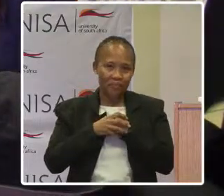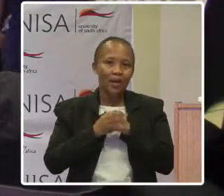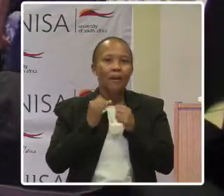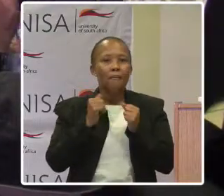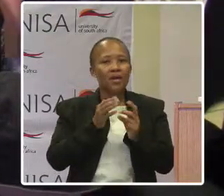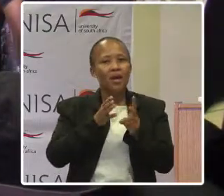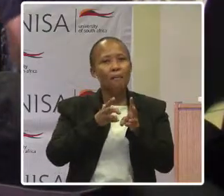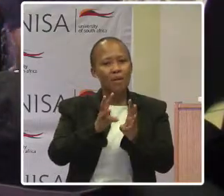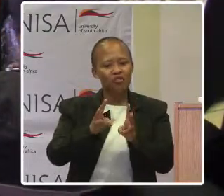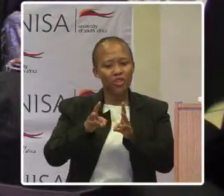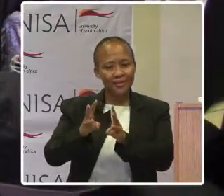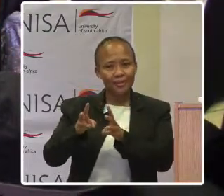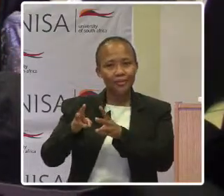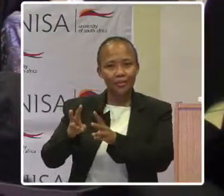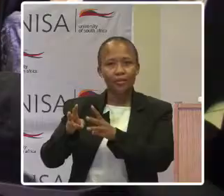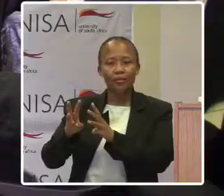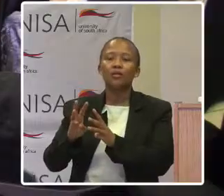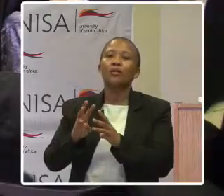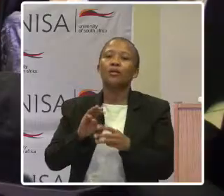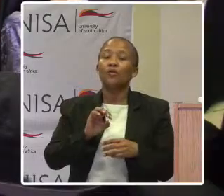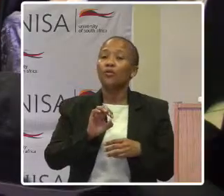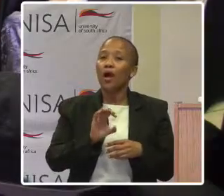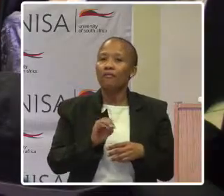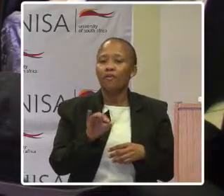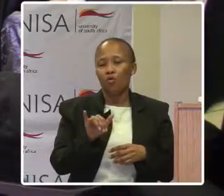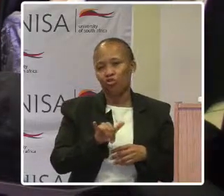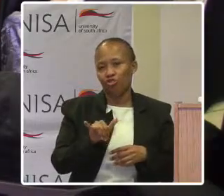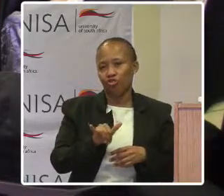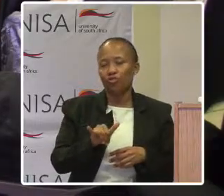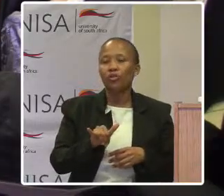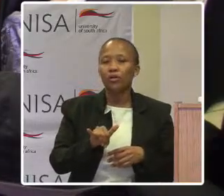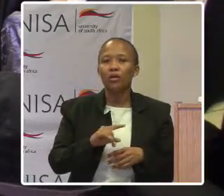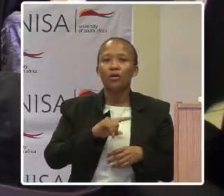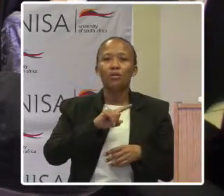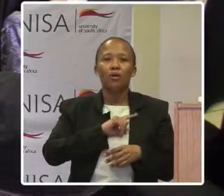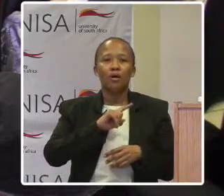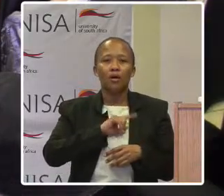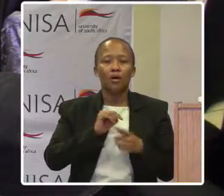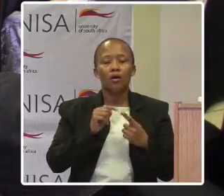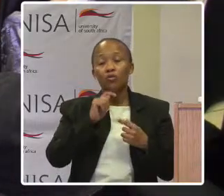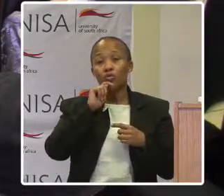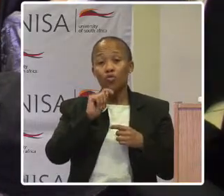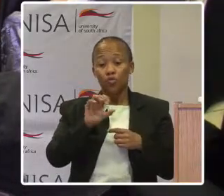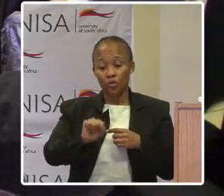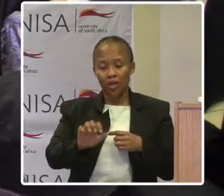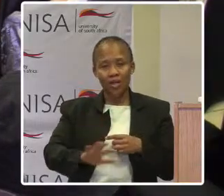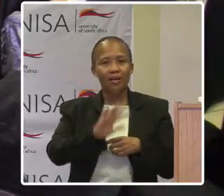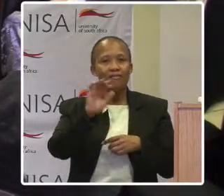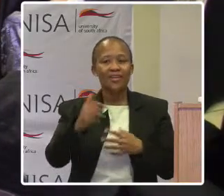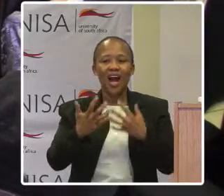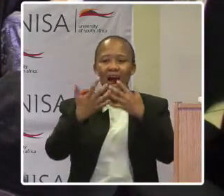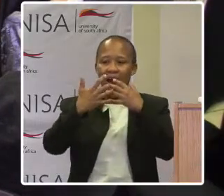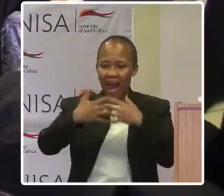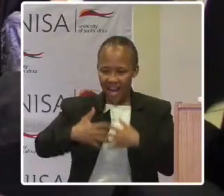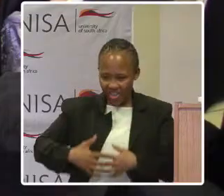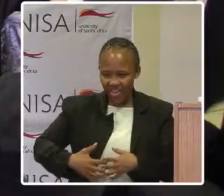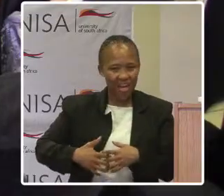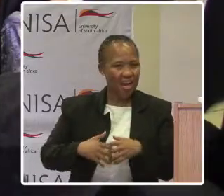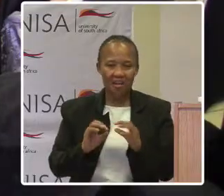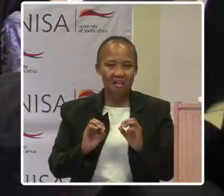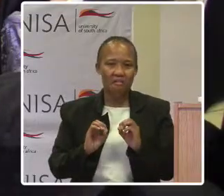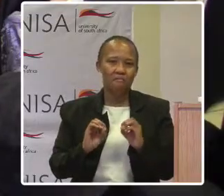that you put in place? Because we know that actually we do like engineering to do what, to